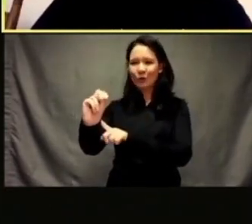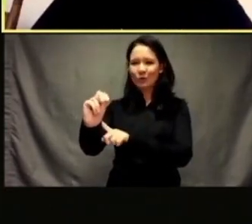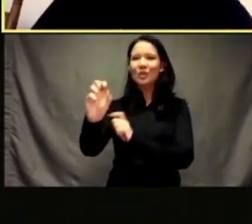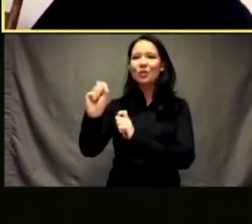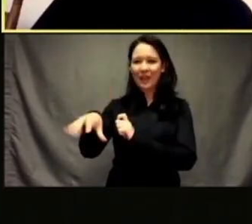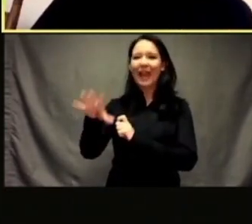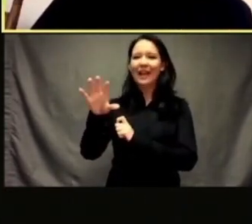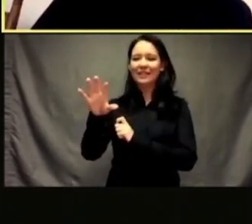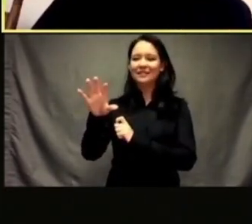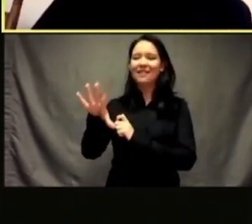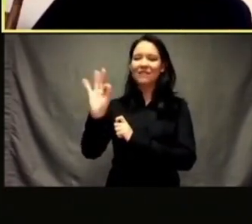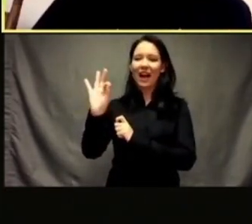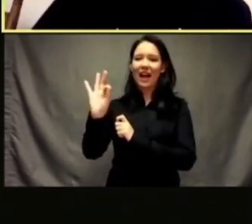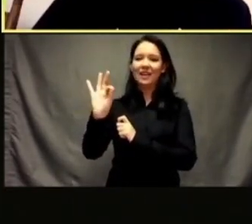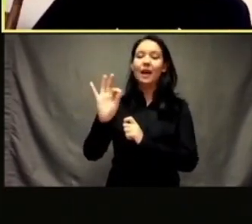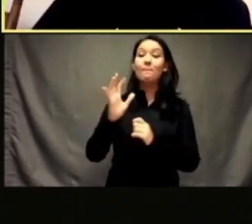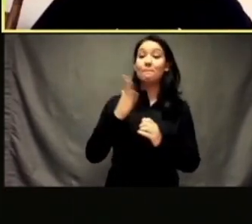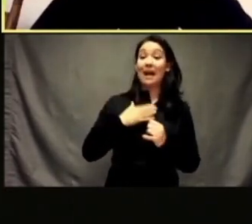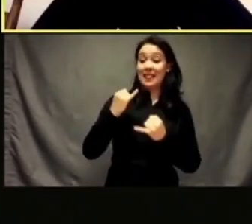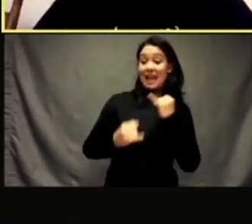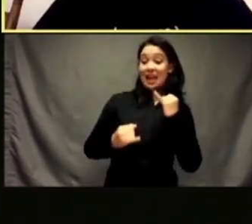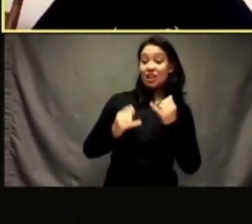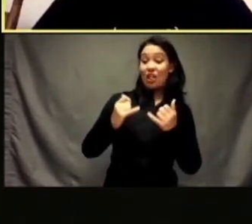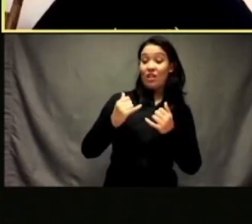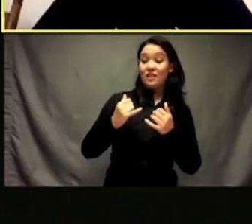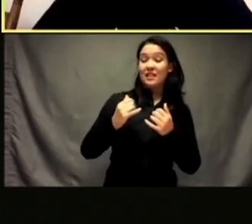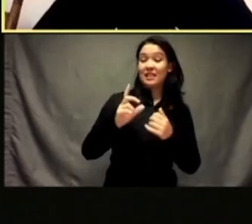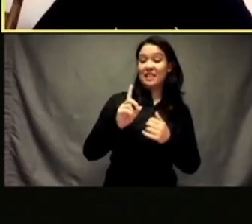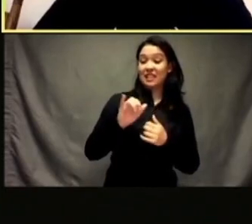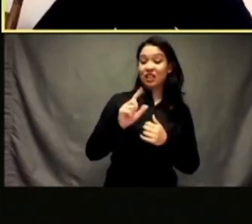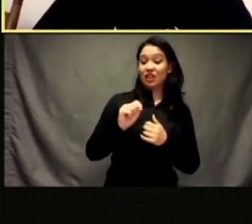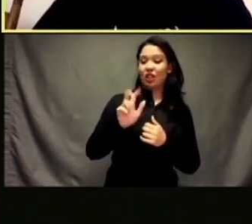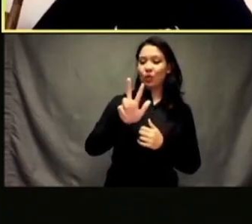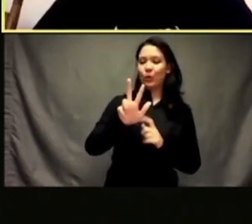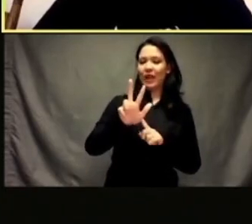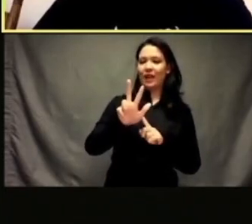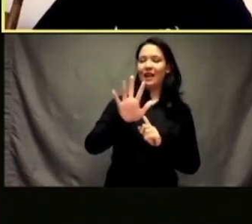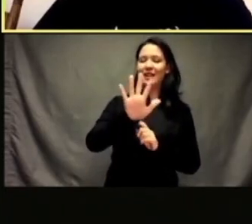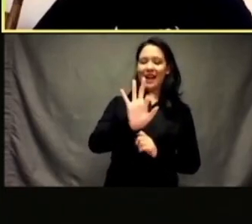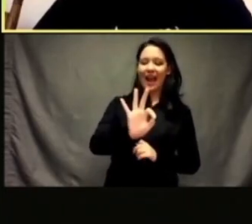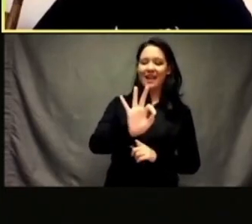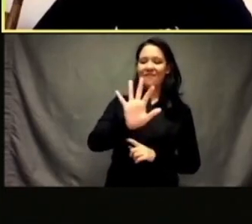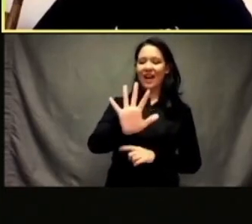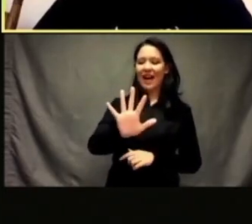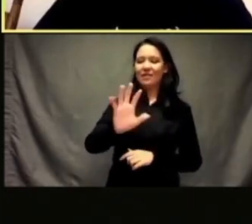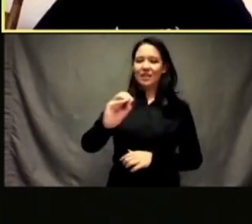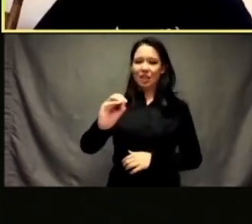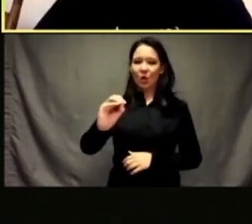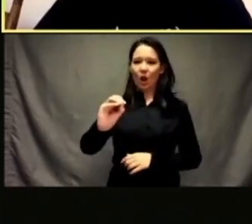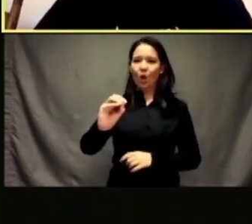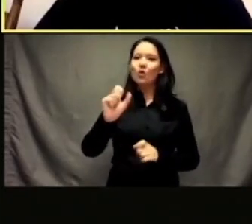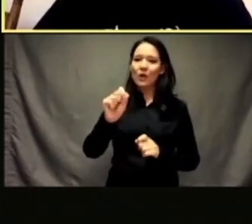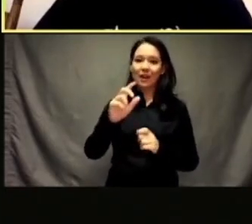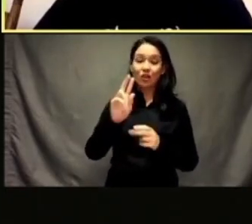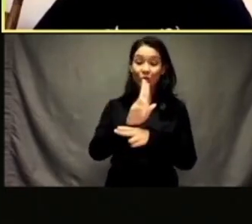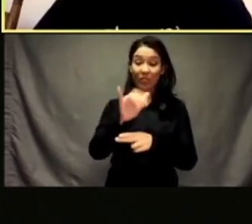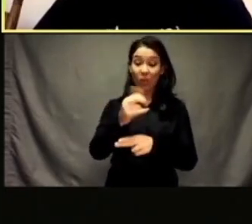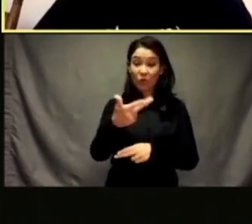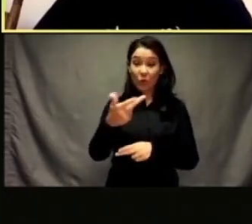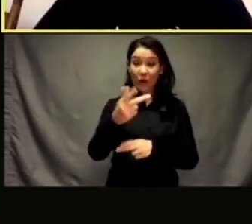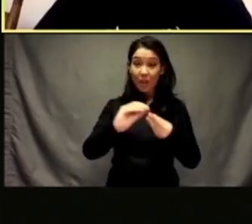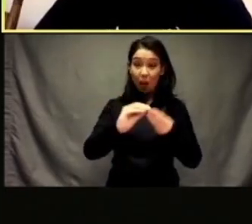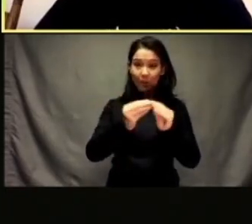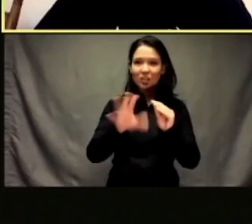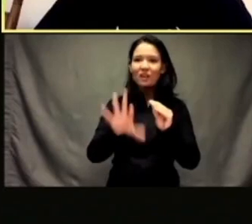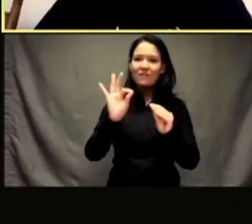3 digits are 950. It's fairly early in the studio. And so I'm just using the tilt and I'm redrawing. So we make this